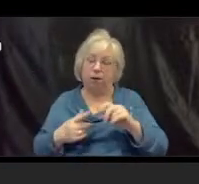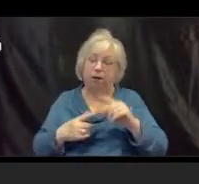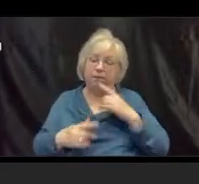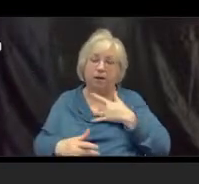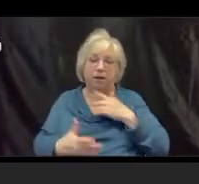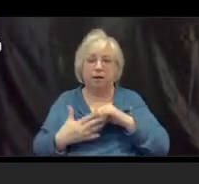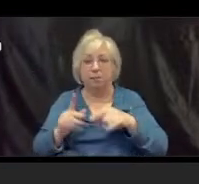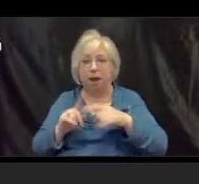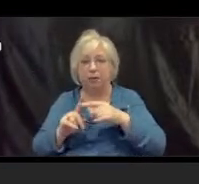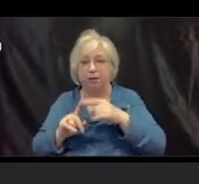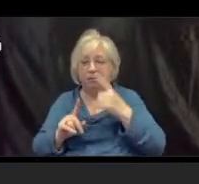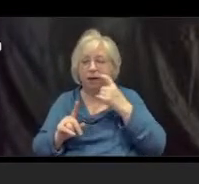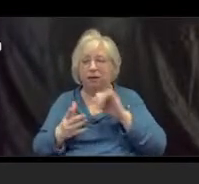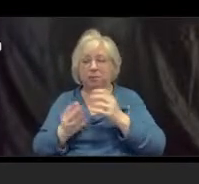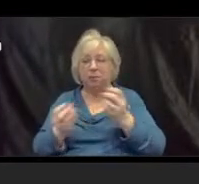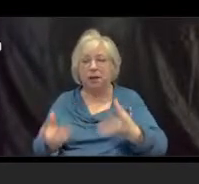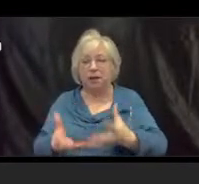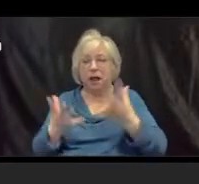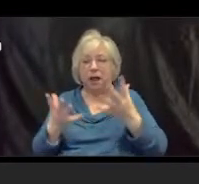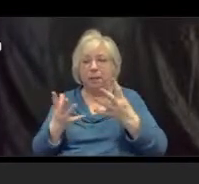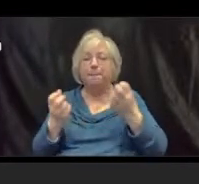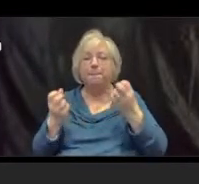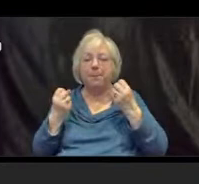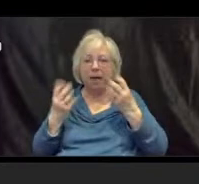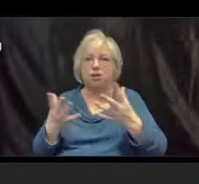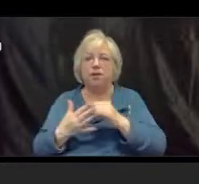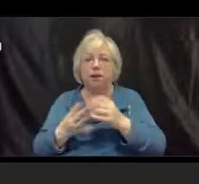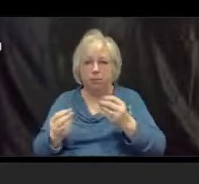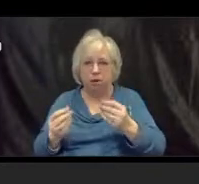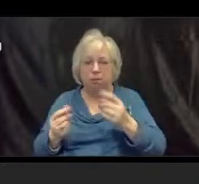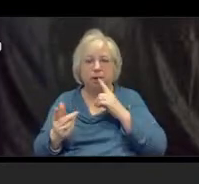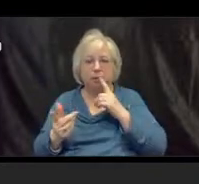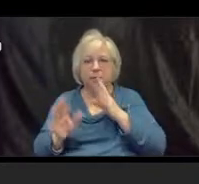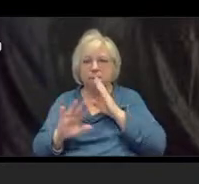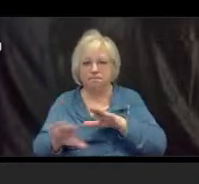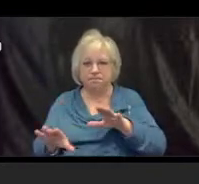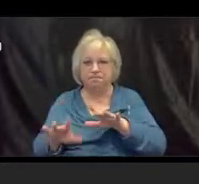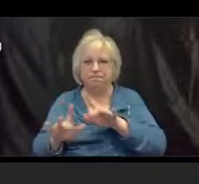because a lot of that property has been dormant for years.